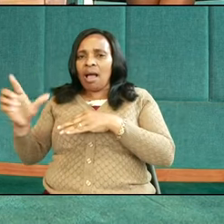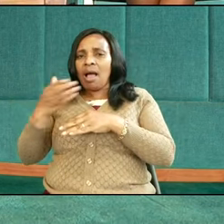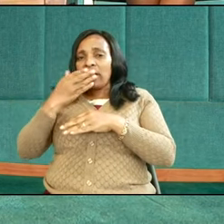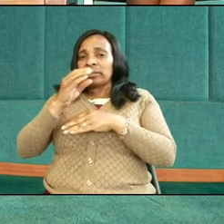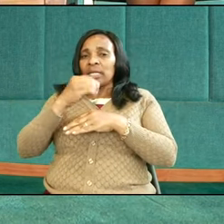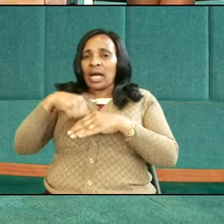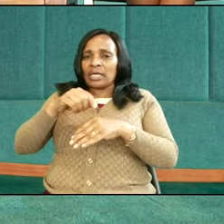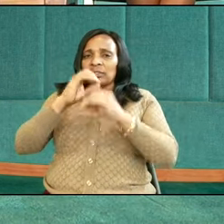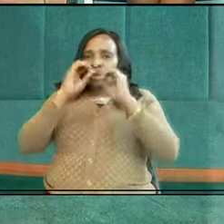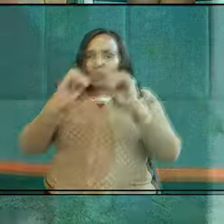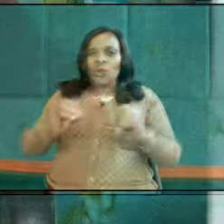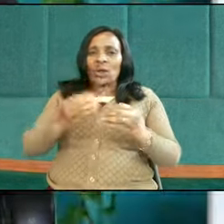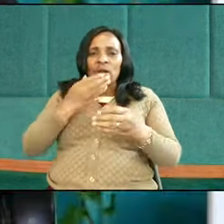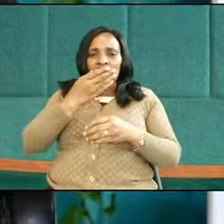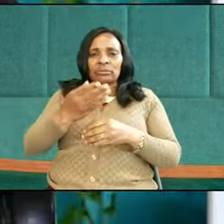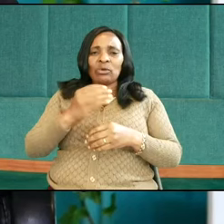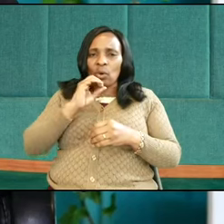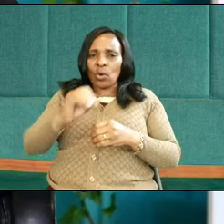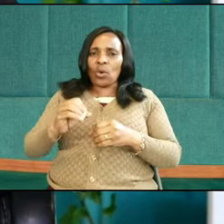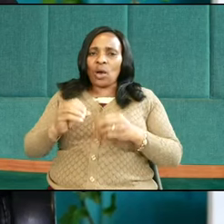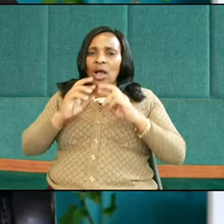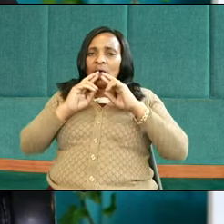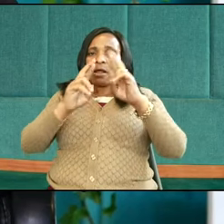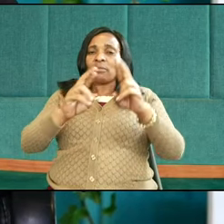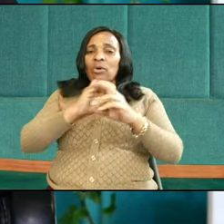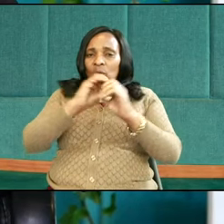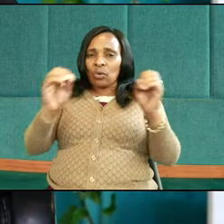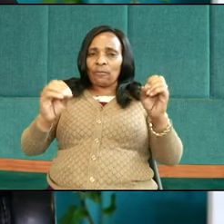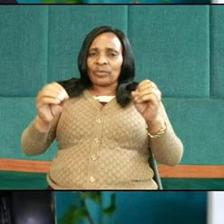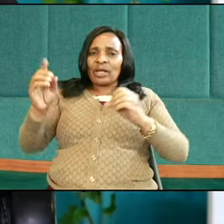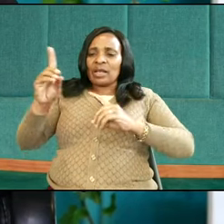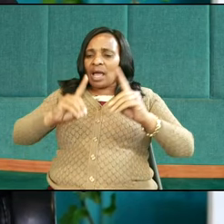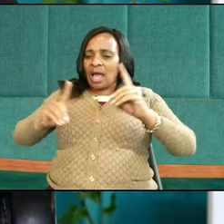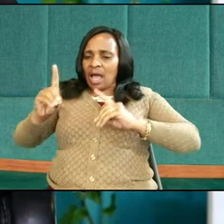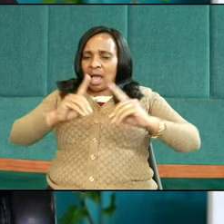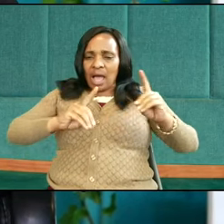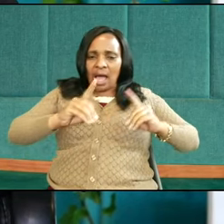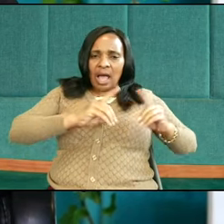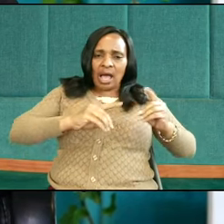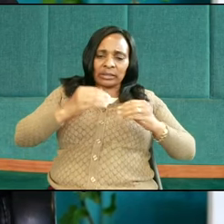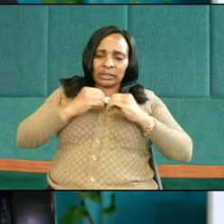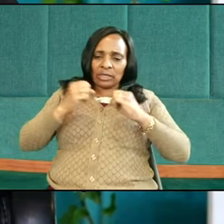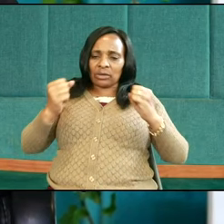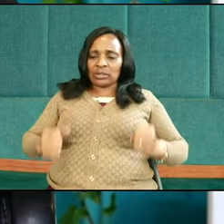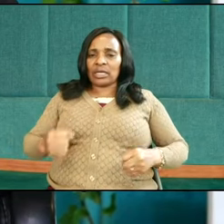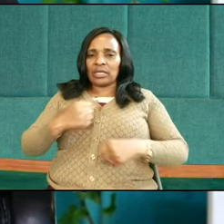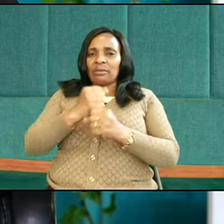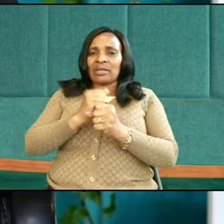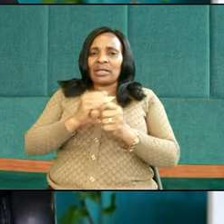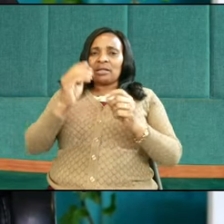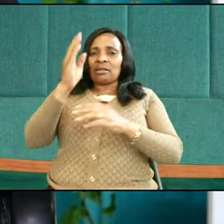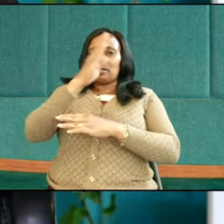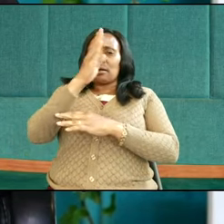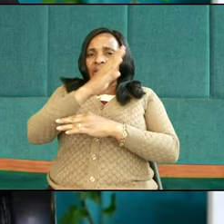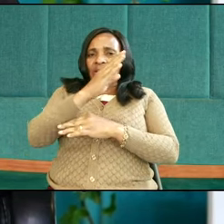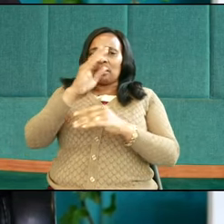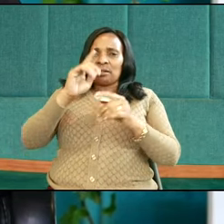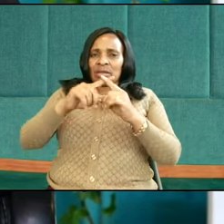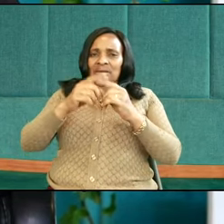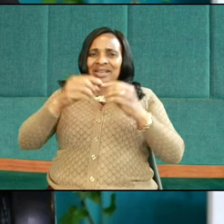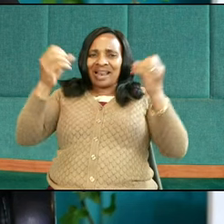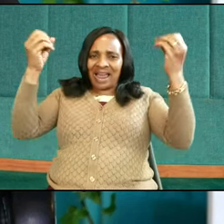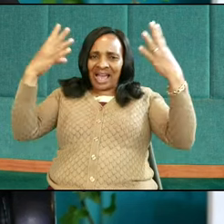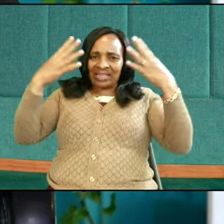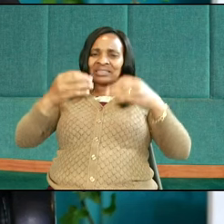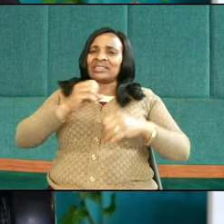Baal, answer us, they shouted, but there was no response. No one answered, and they danced around the altar they had made. At noon, Elijah began to taunt them.